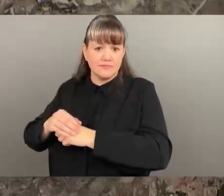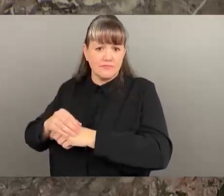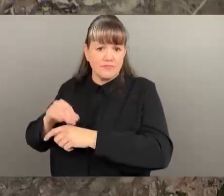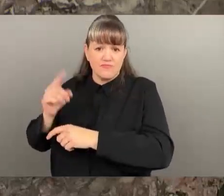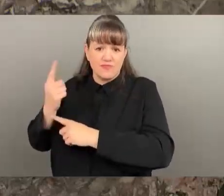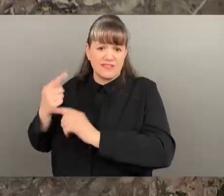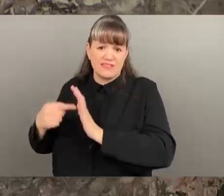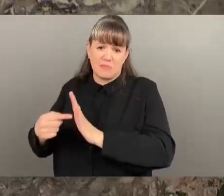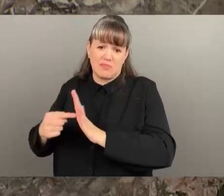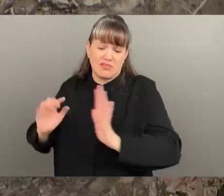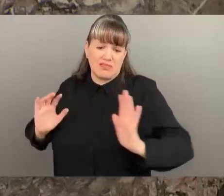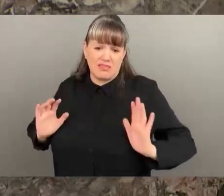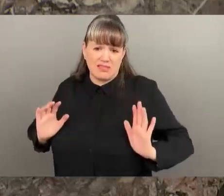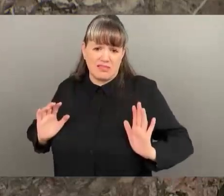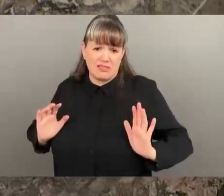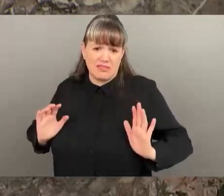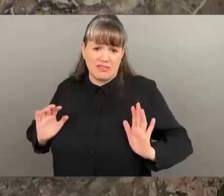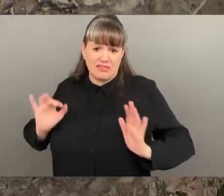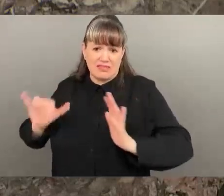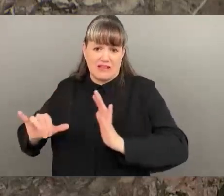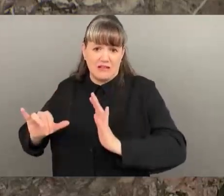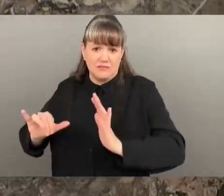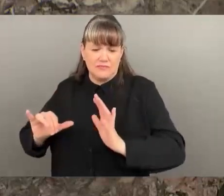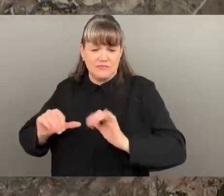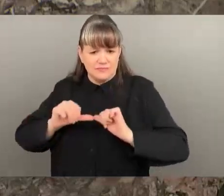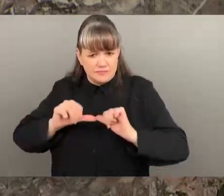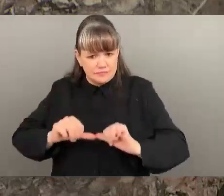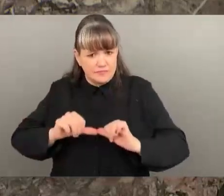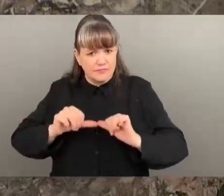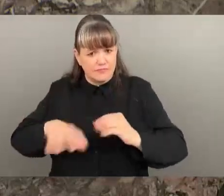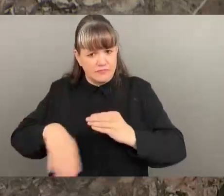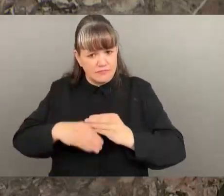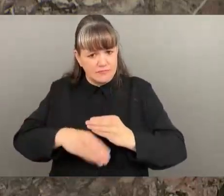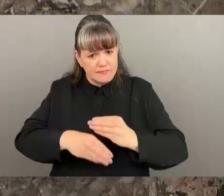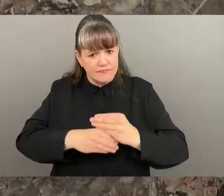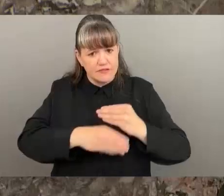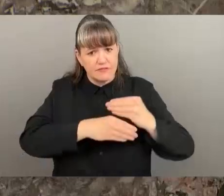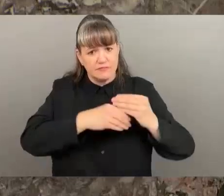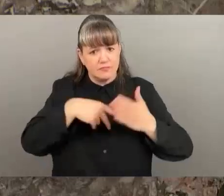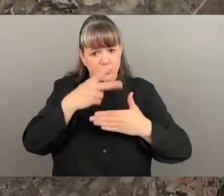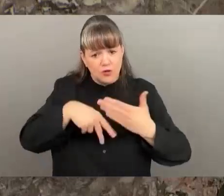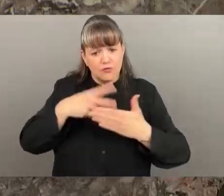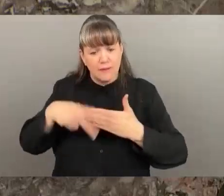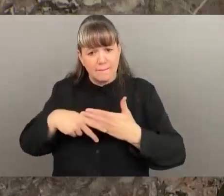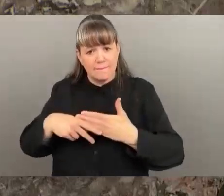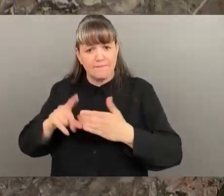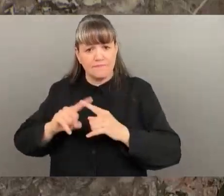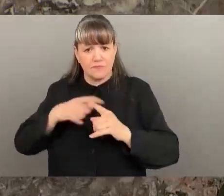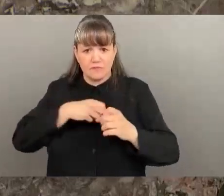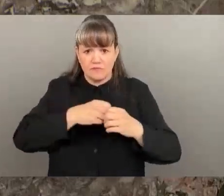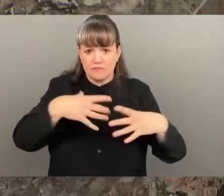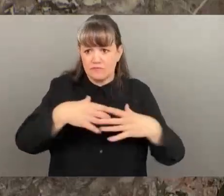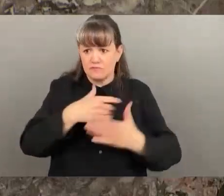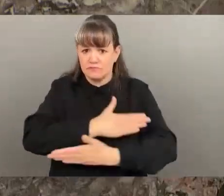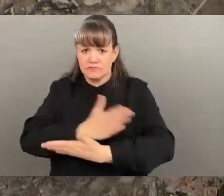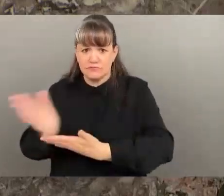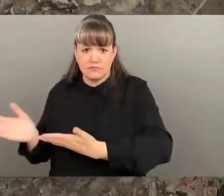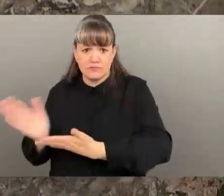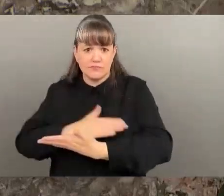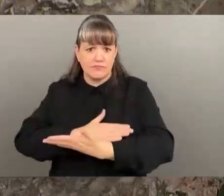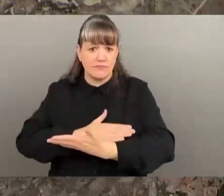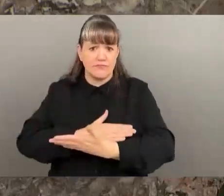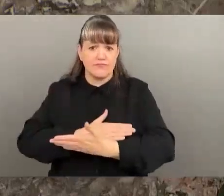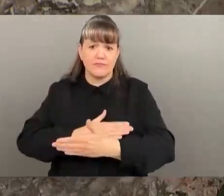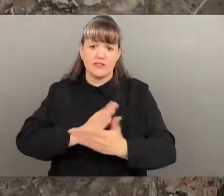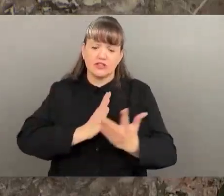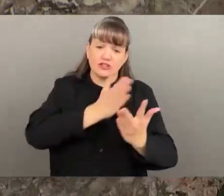continue this program. We're going to continue this suite of programs from intervention and education through to